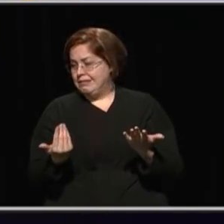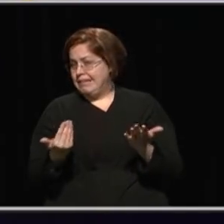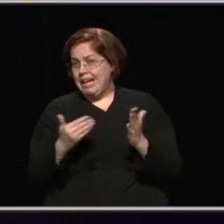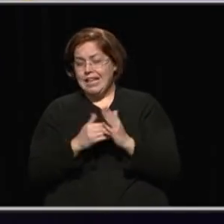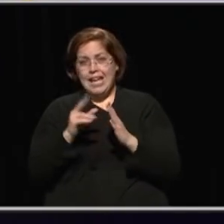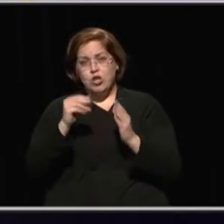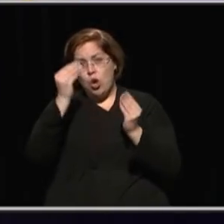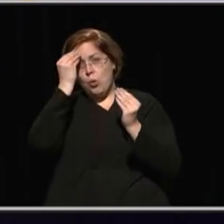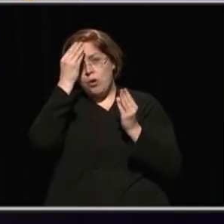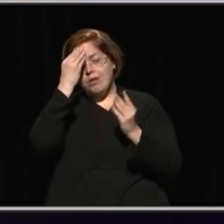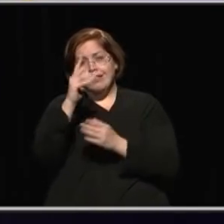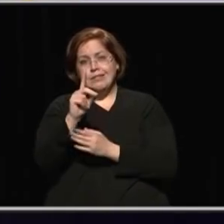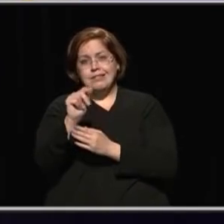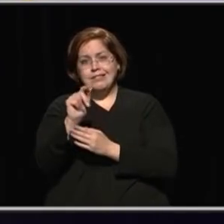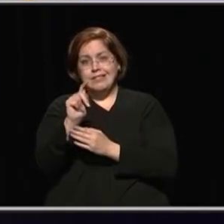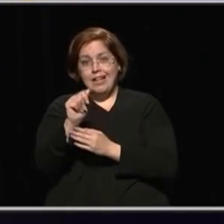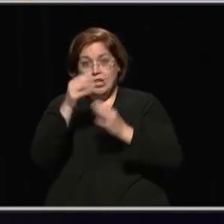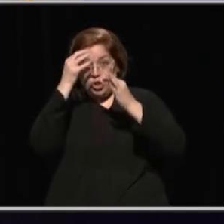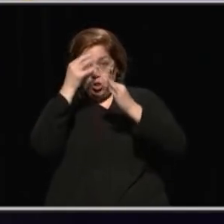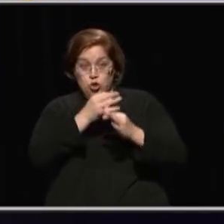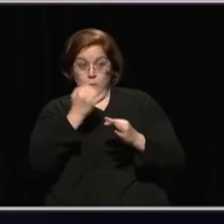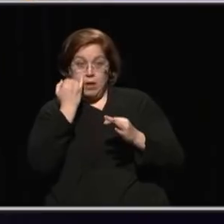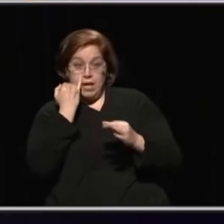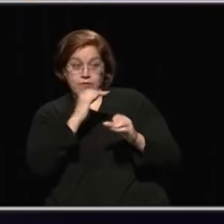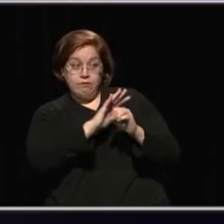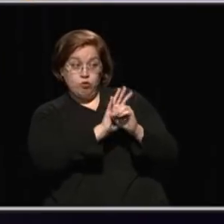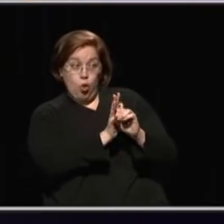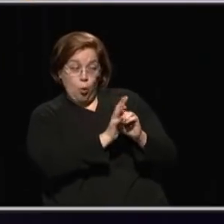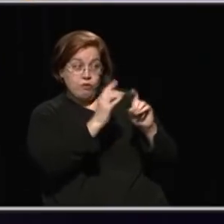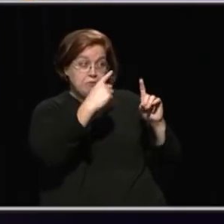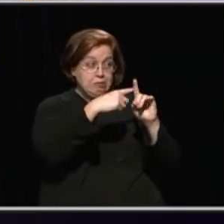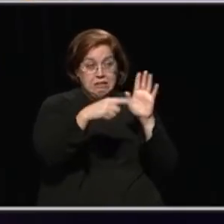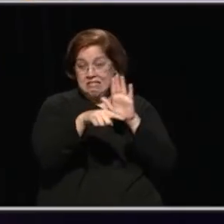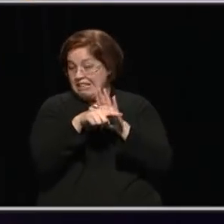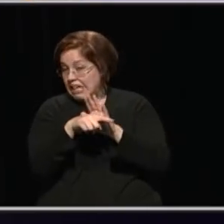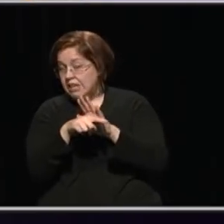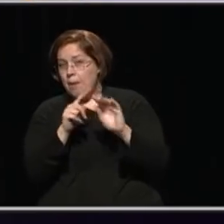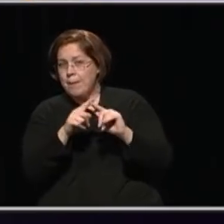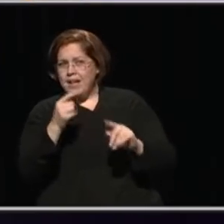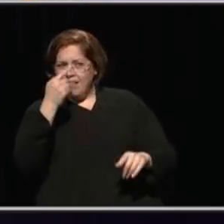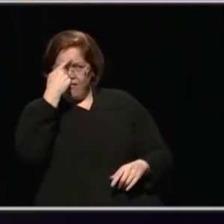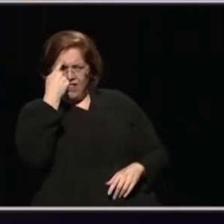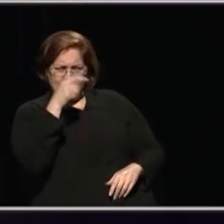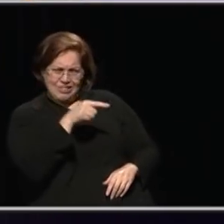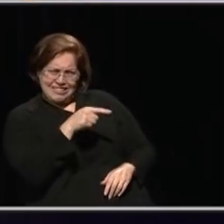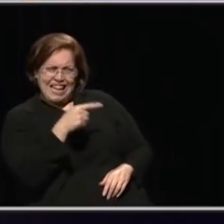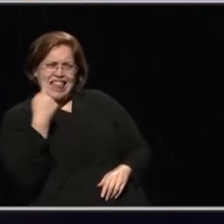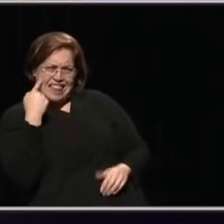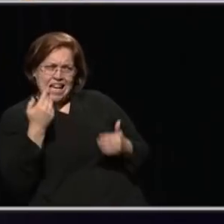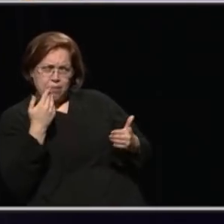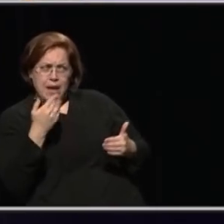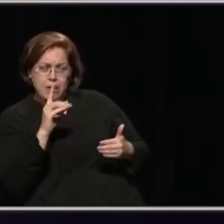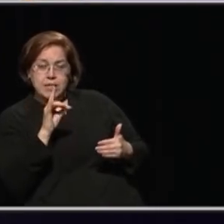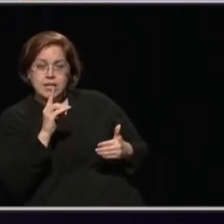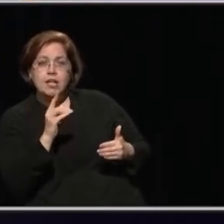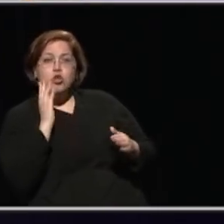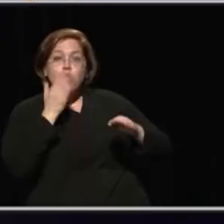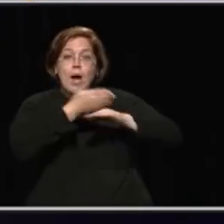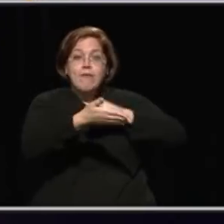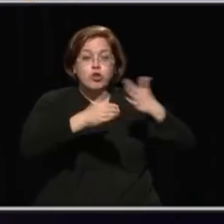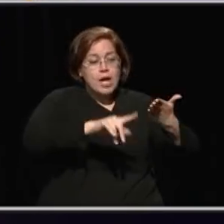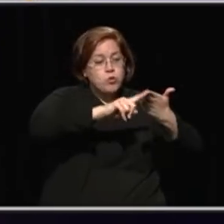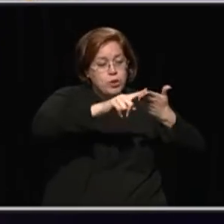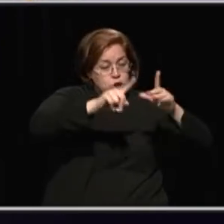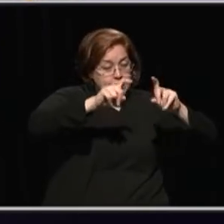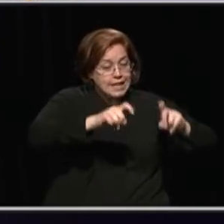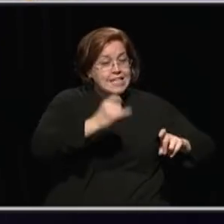data to determine COVID-19, but symptoms to make it suspected. And so we go in after to determine whether or not